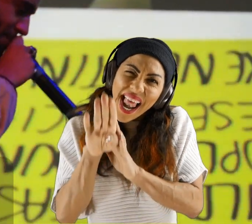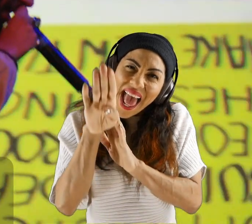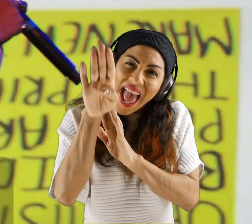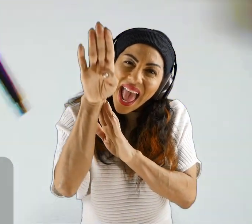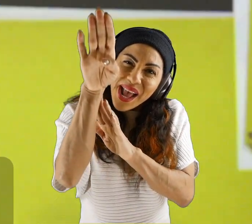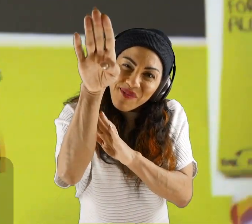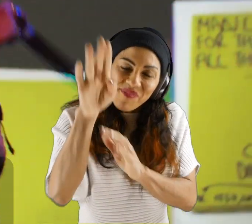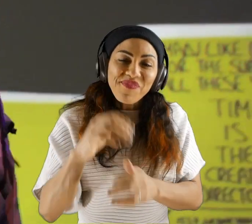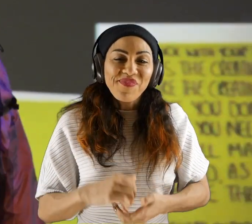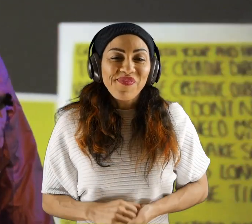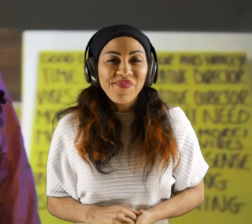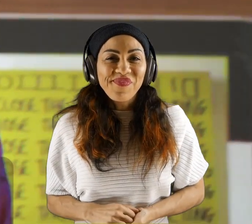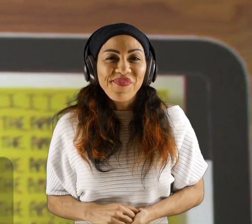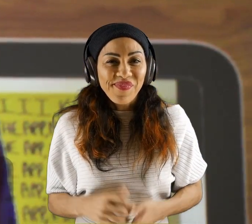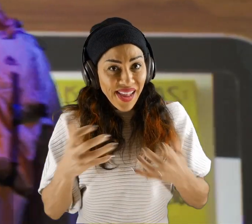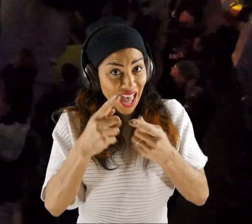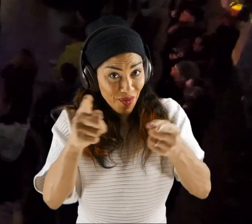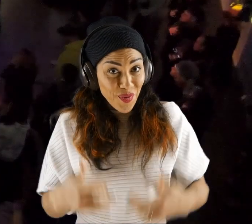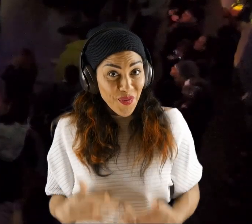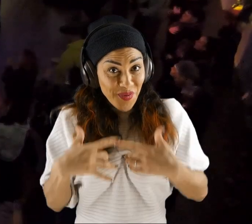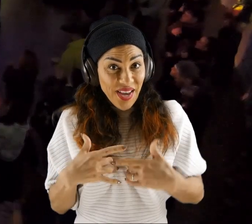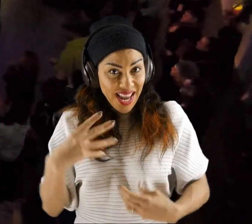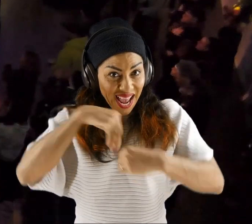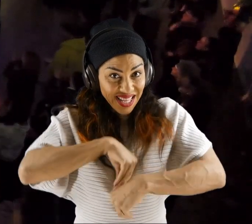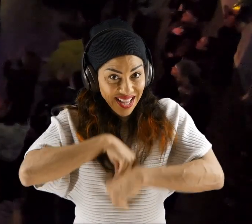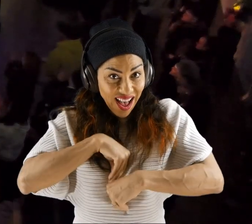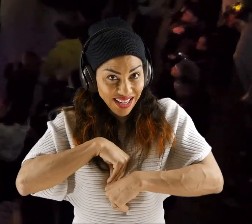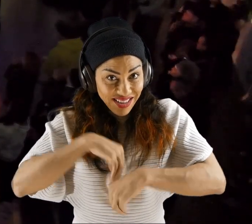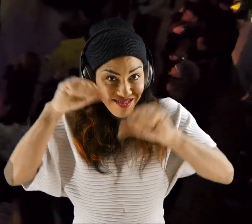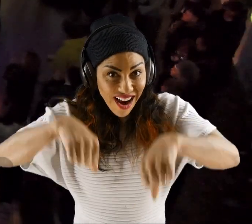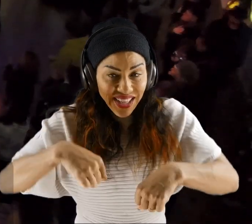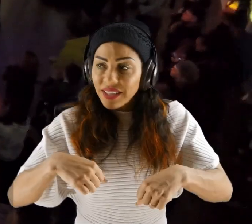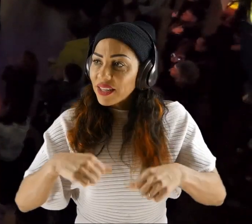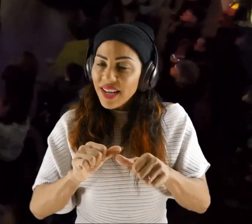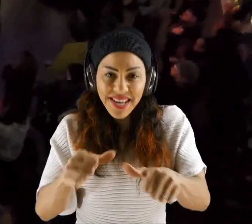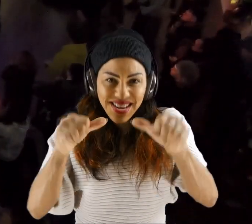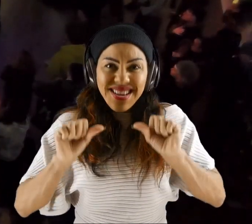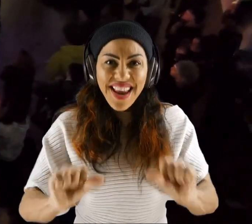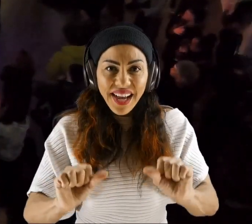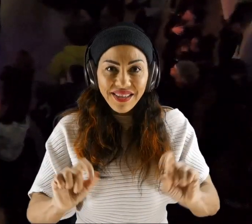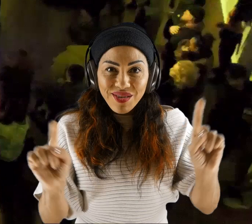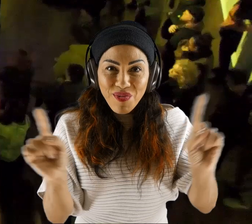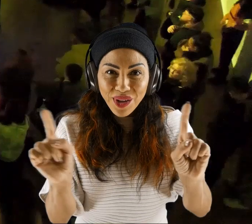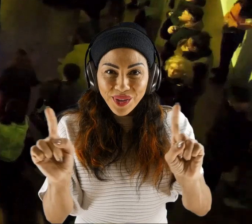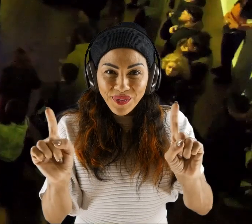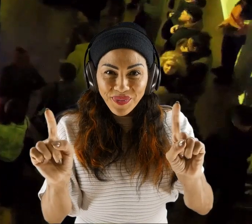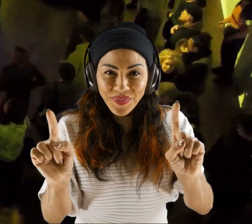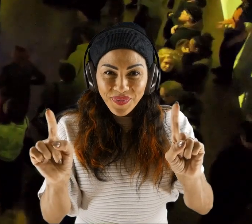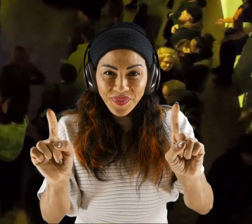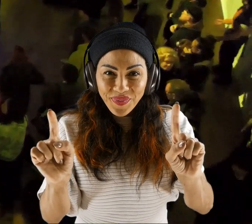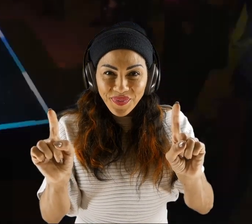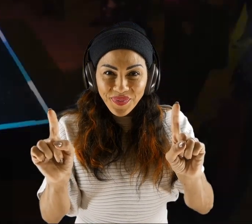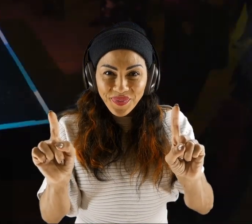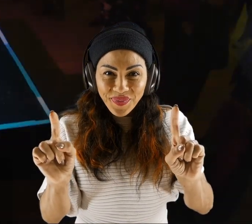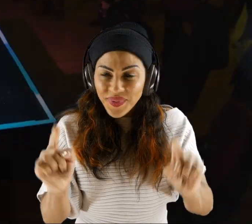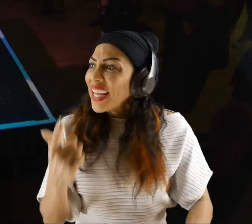on climbing. How are we feeling inside? Are we alright? Right, what's next, selector? Alright, question. This